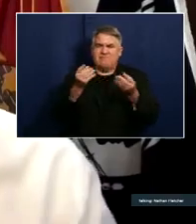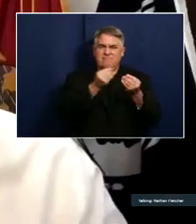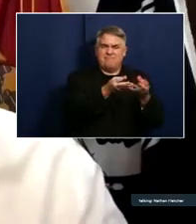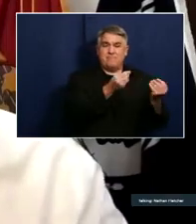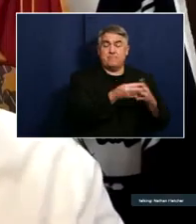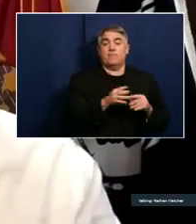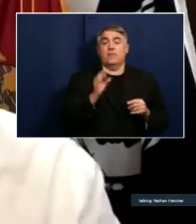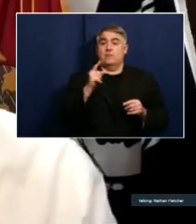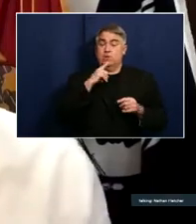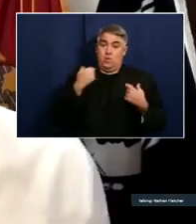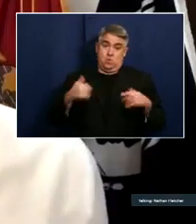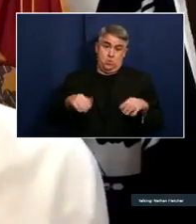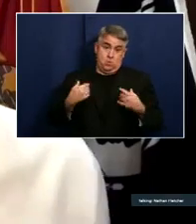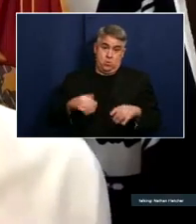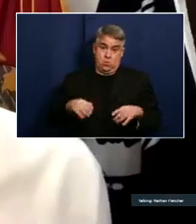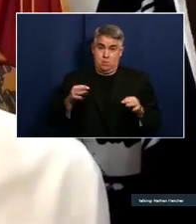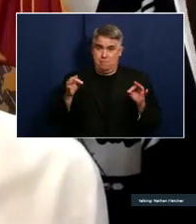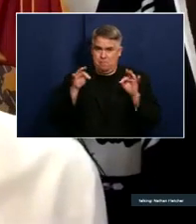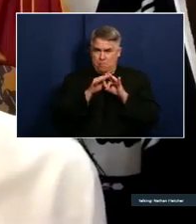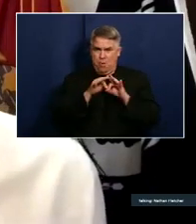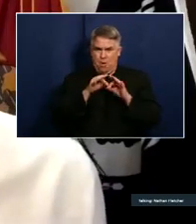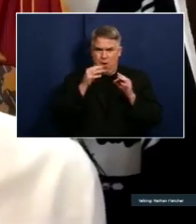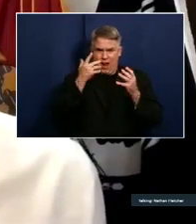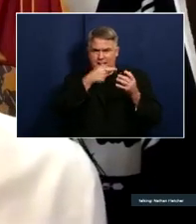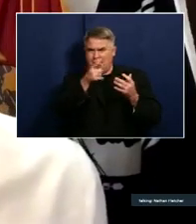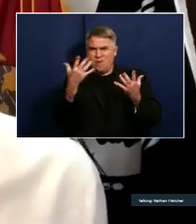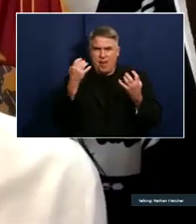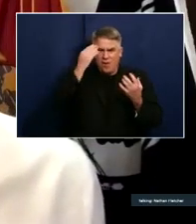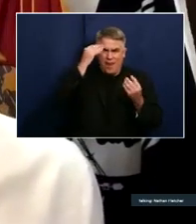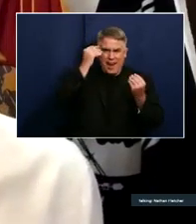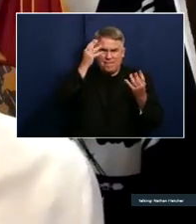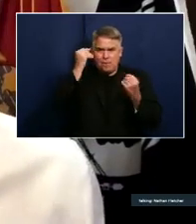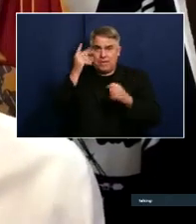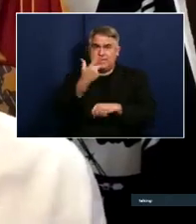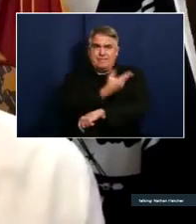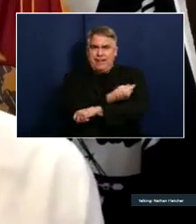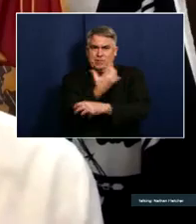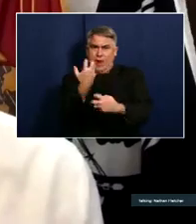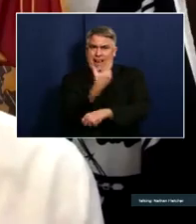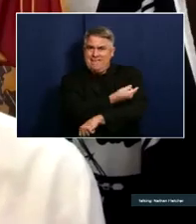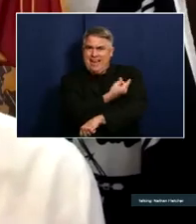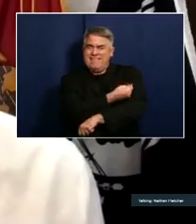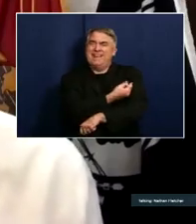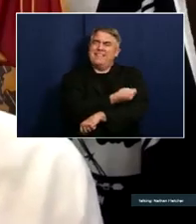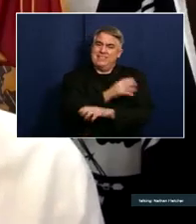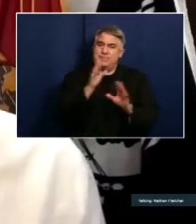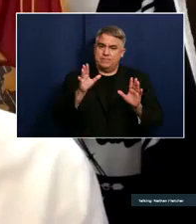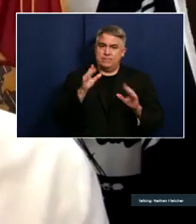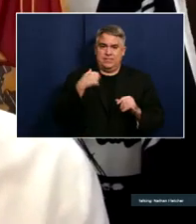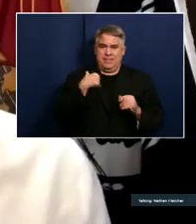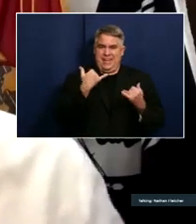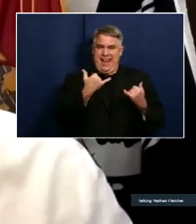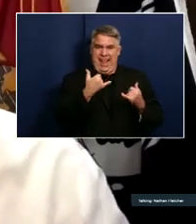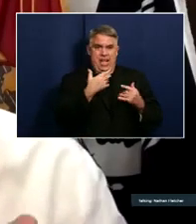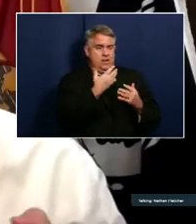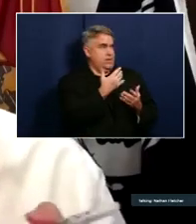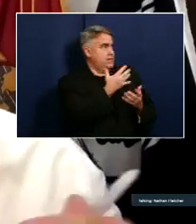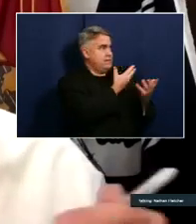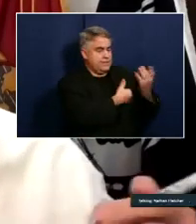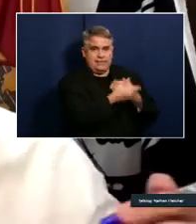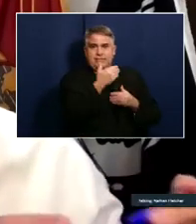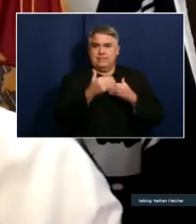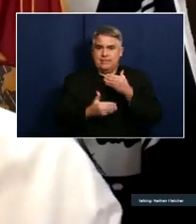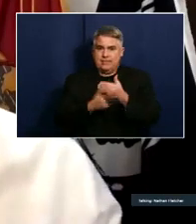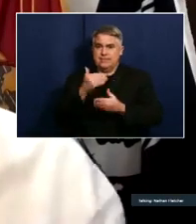of desire to get the vaccine. It certainly offers our pathway out of this and really points us in the direction to move